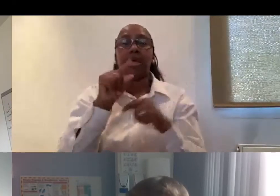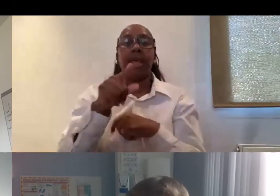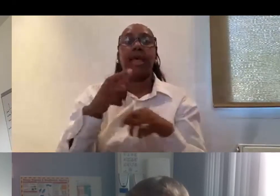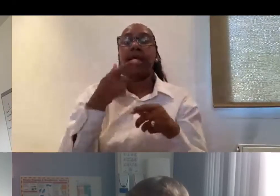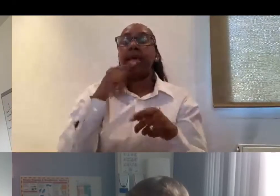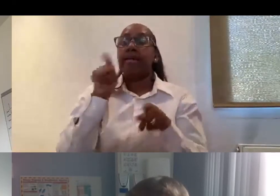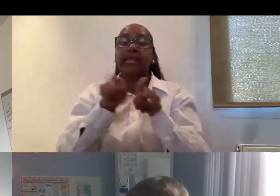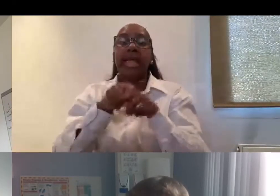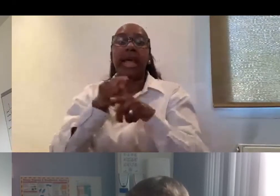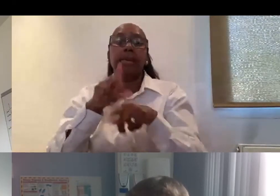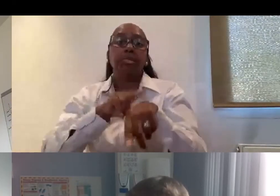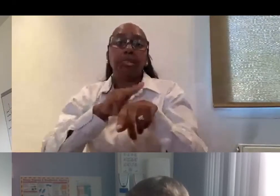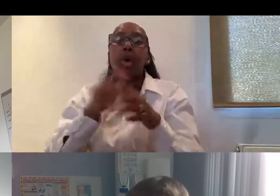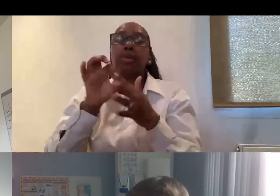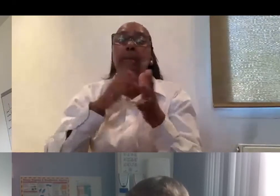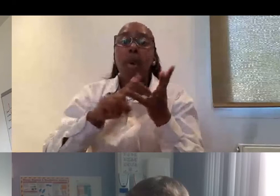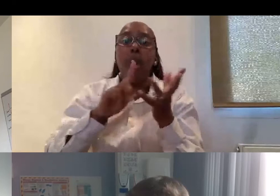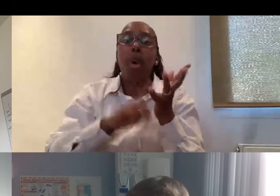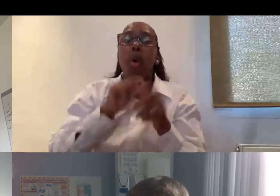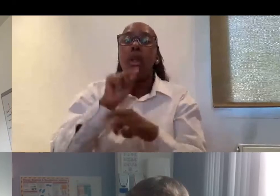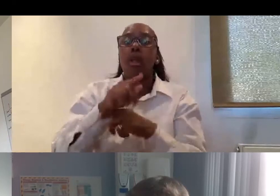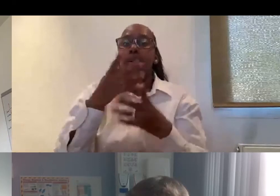for attending. We've got 11